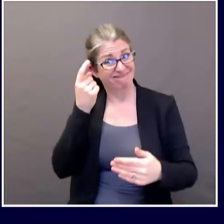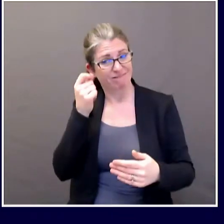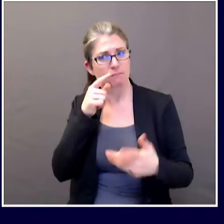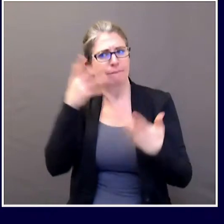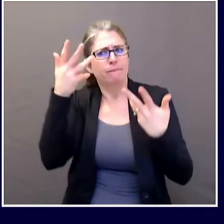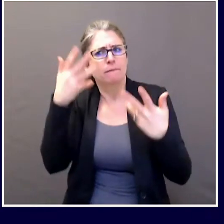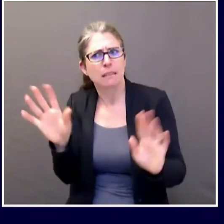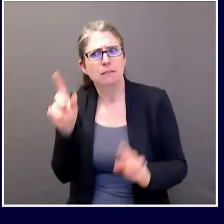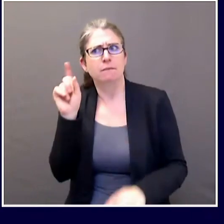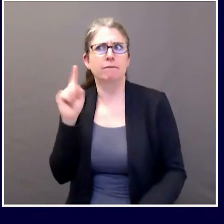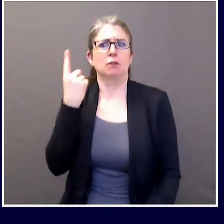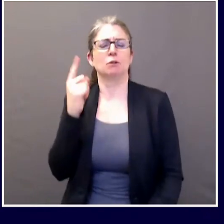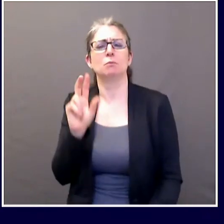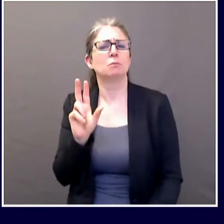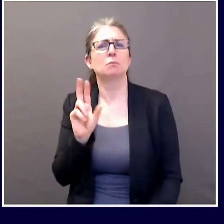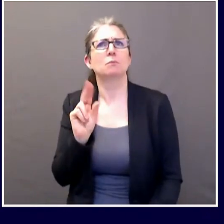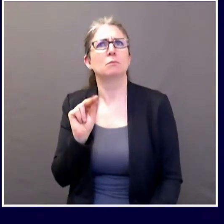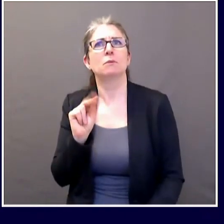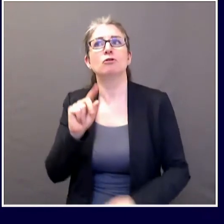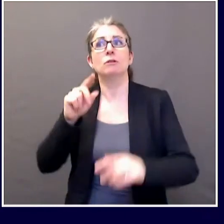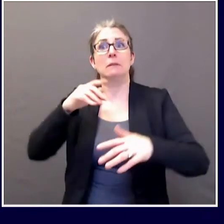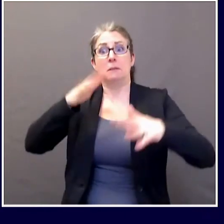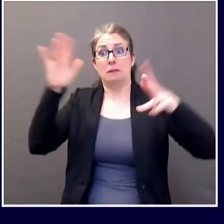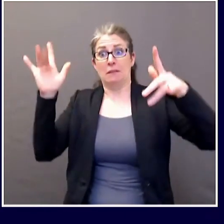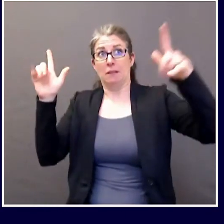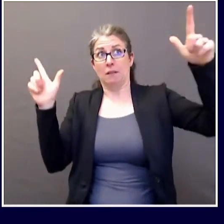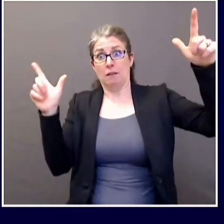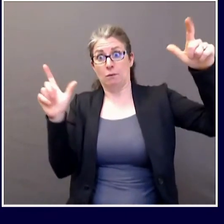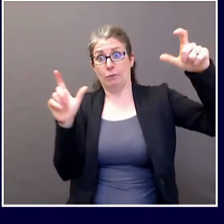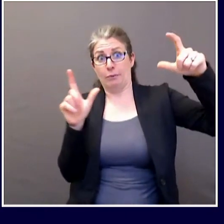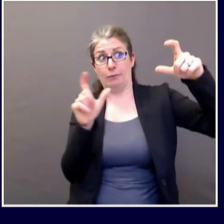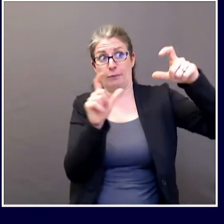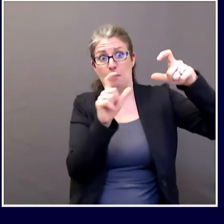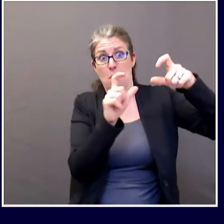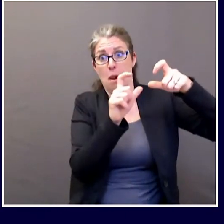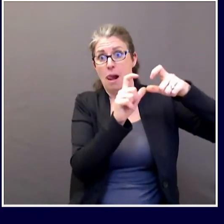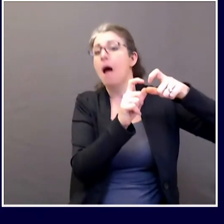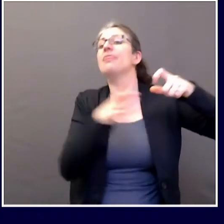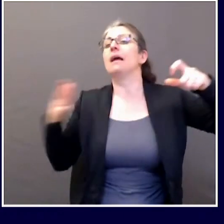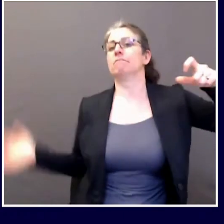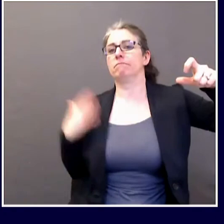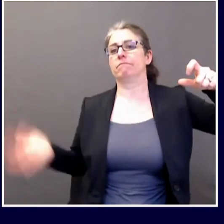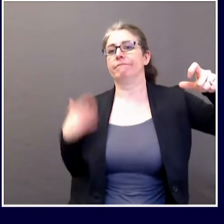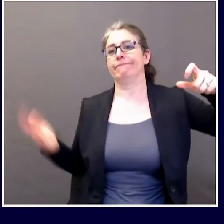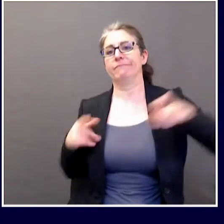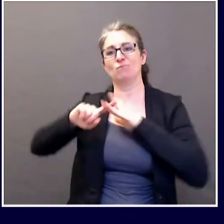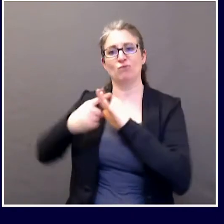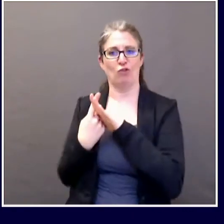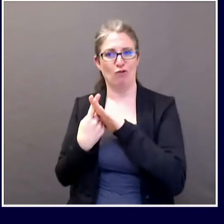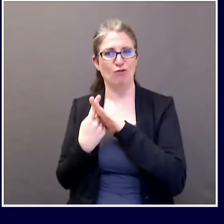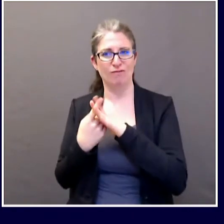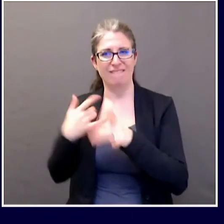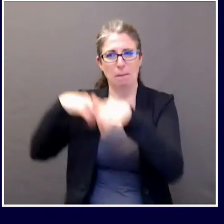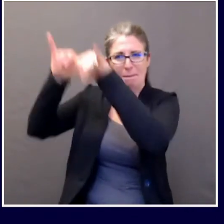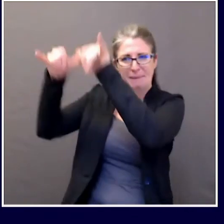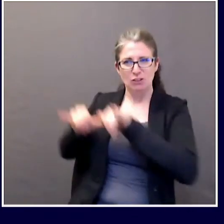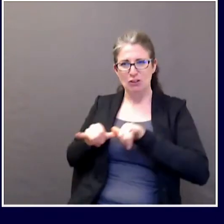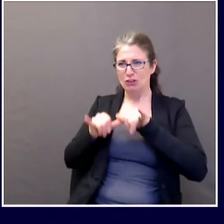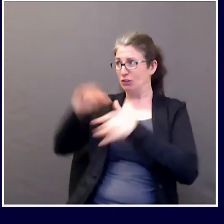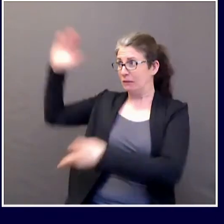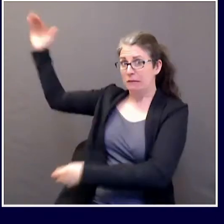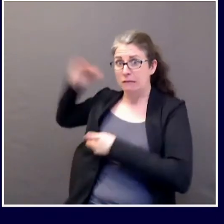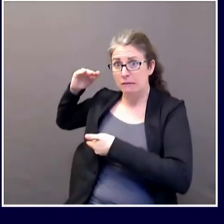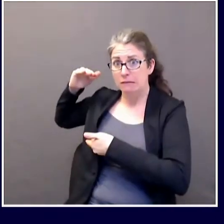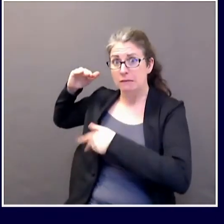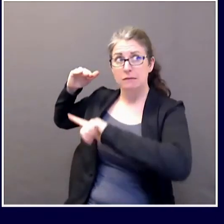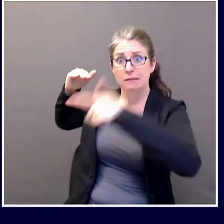capacity online. You mentioned the biggest constraints obviously still being the supply of vaccine. Will